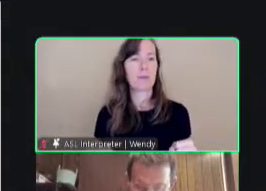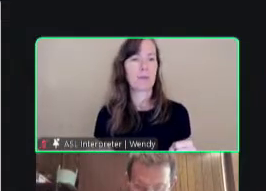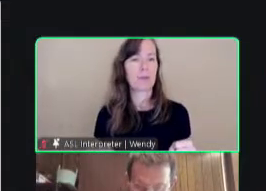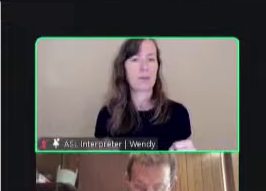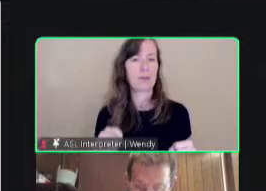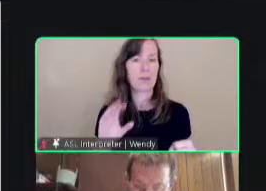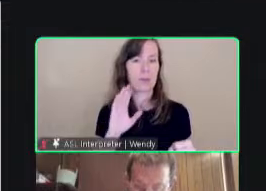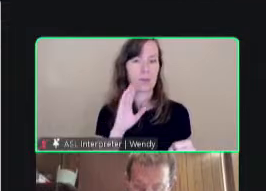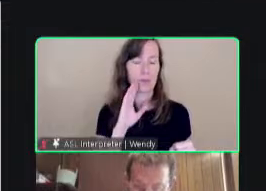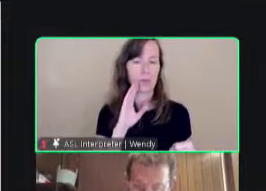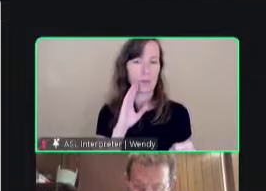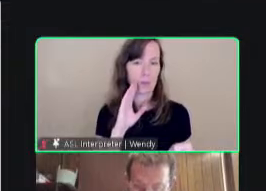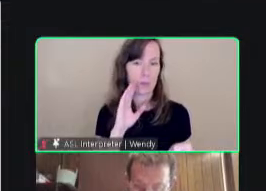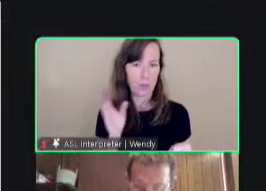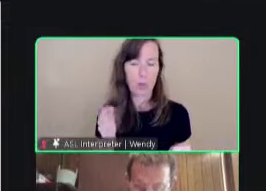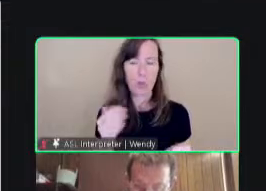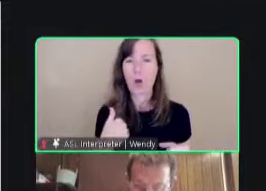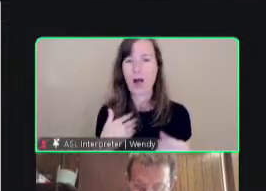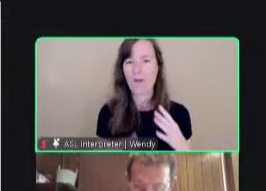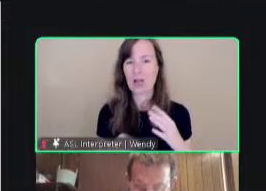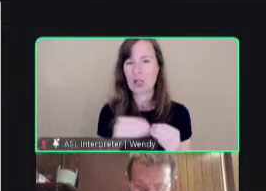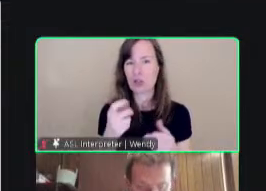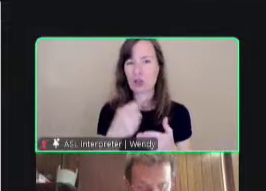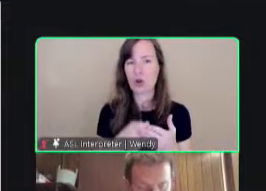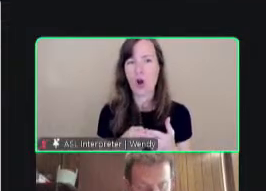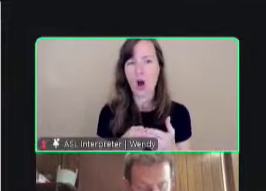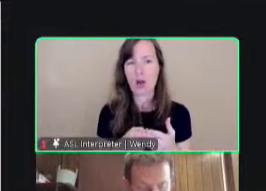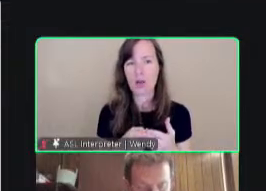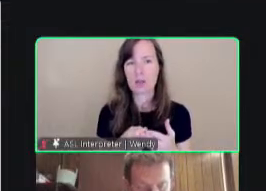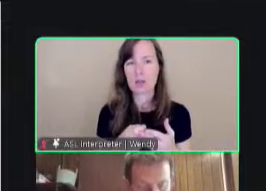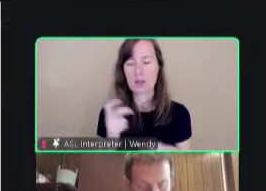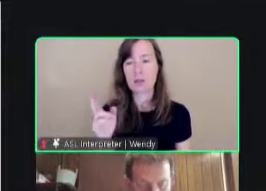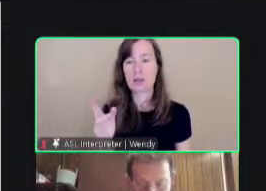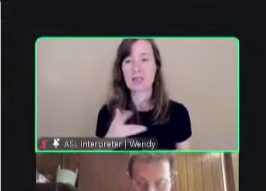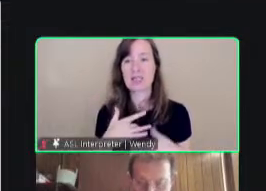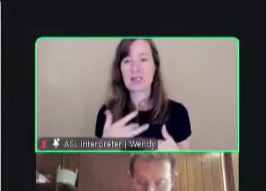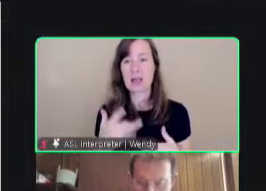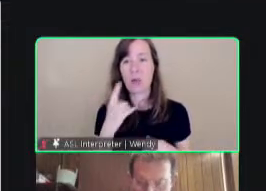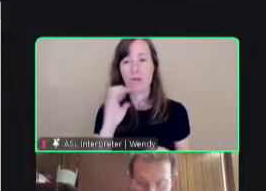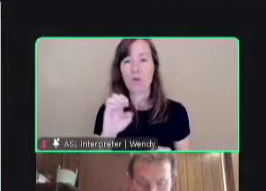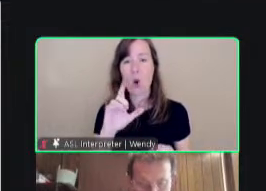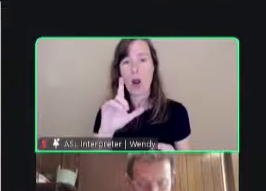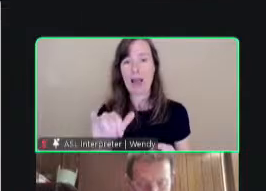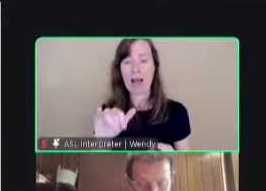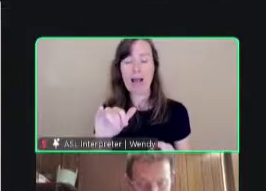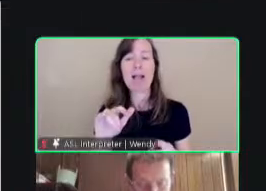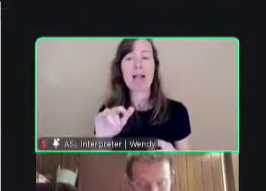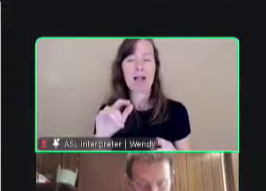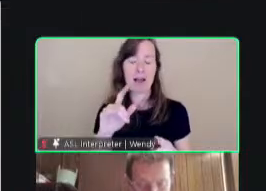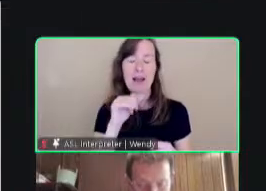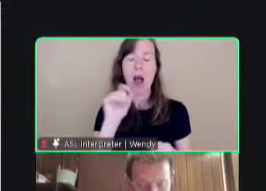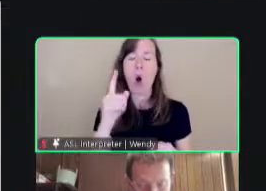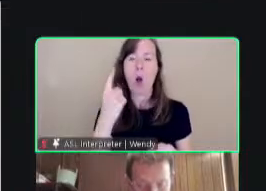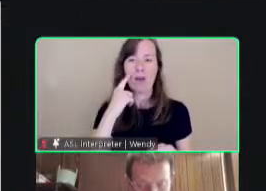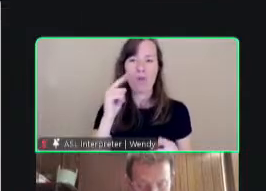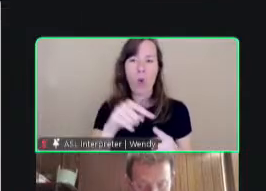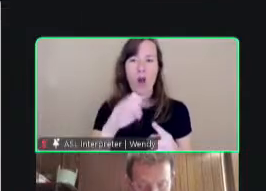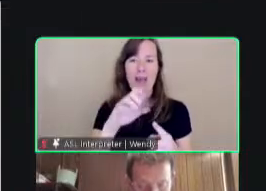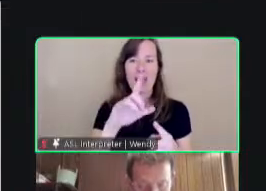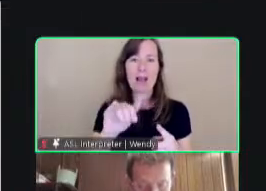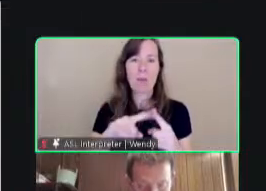be incurring some additional costs, not only with the security system for Ely, but also for the cameras for Ely. So we